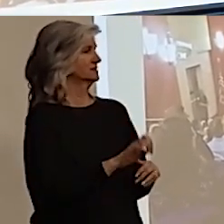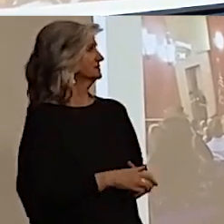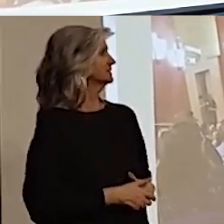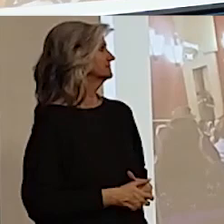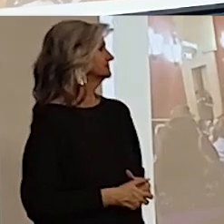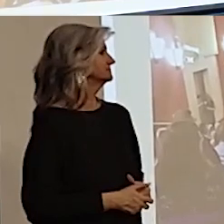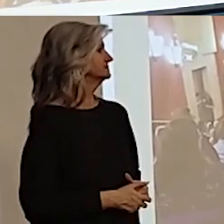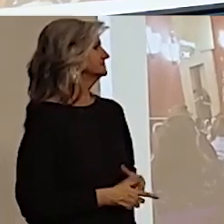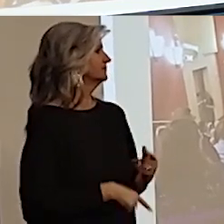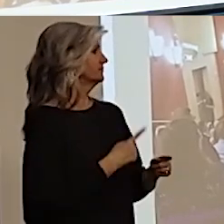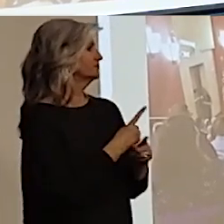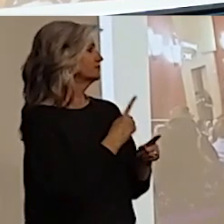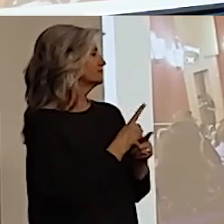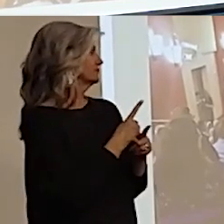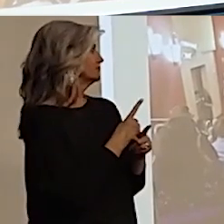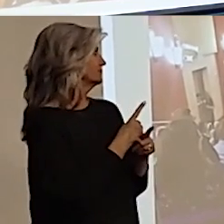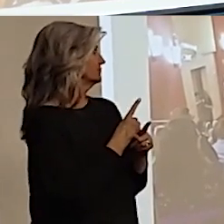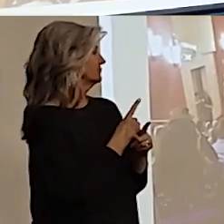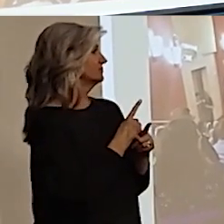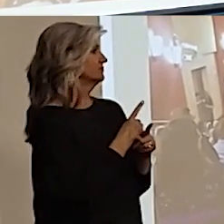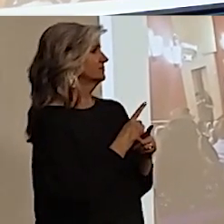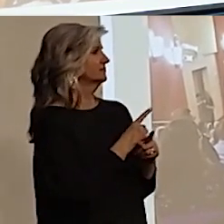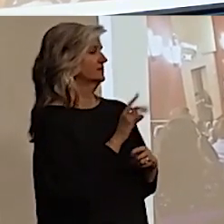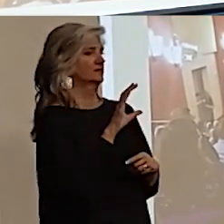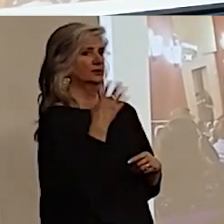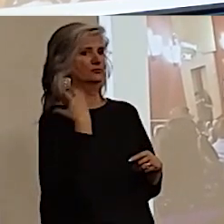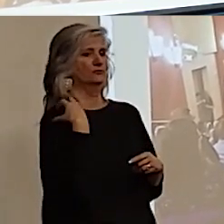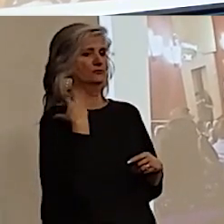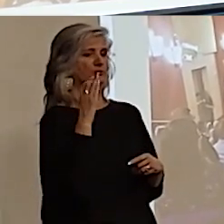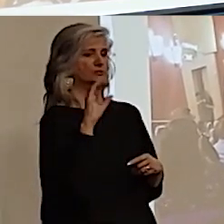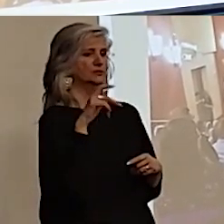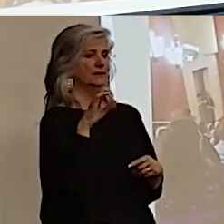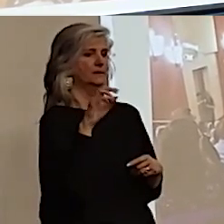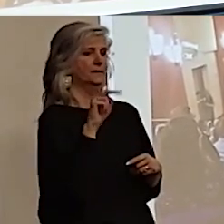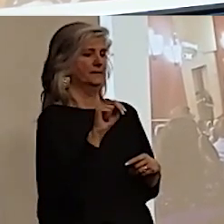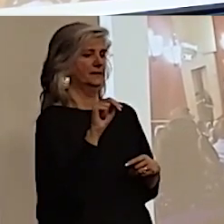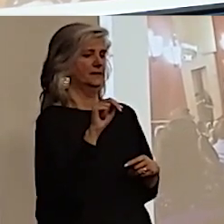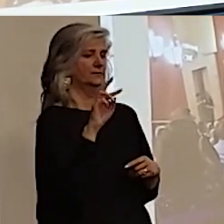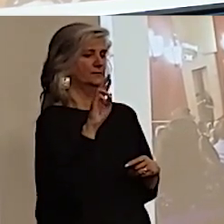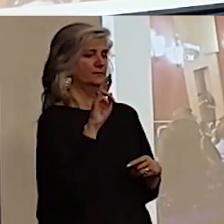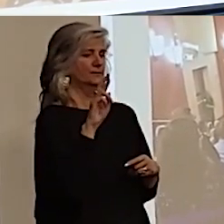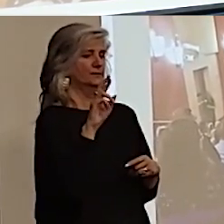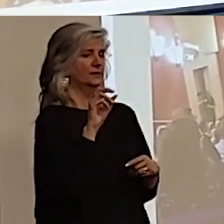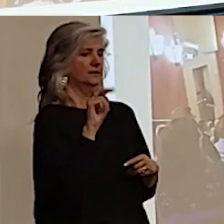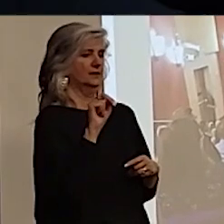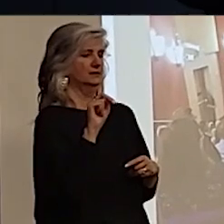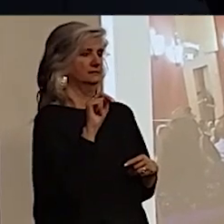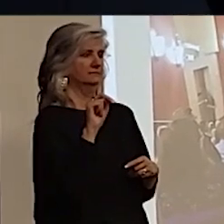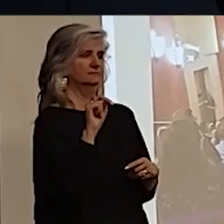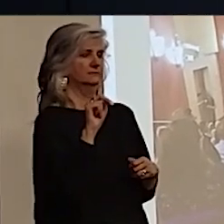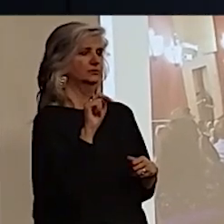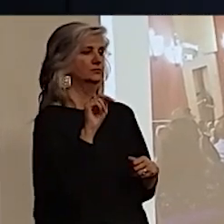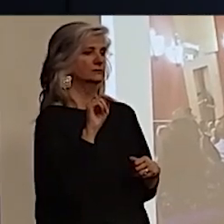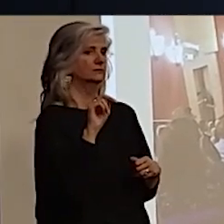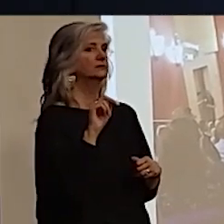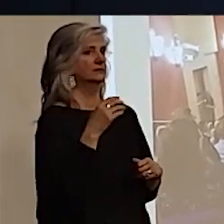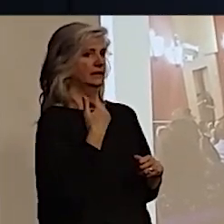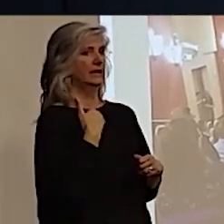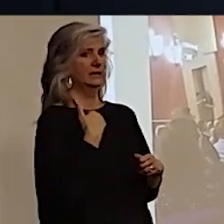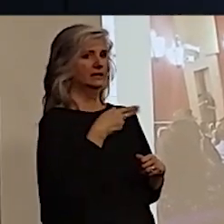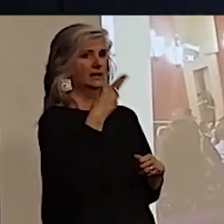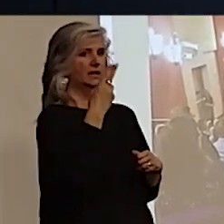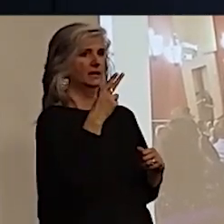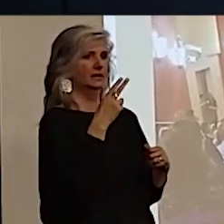Right, no, I knew Neil Ellerbrook and Carl Chapman and Ron Christian and those folks, and guess what? Yeah, they had high rates,